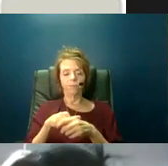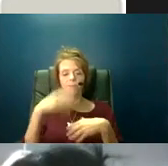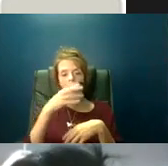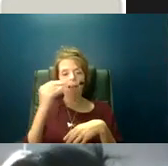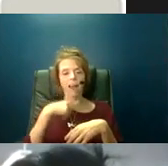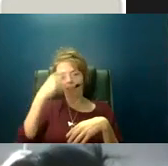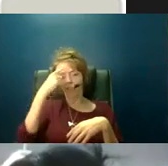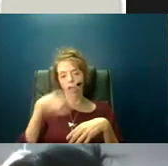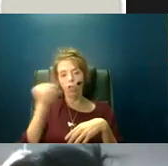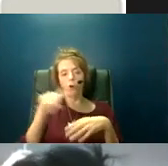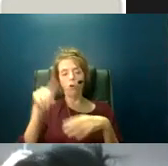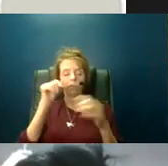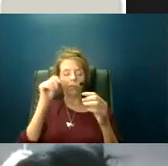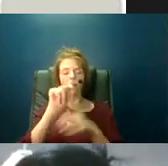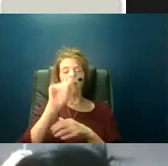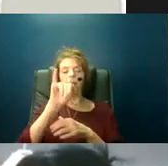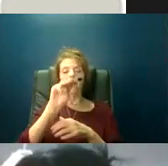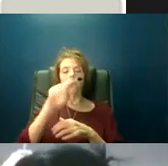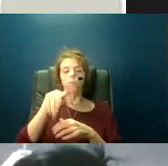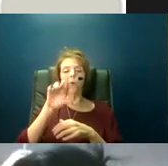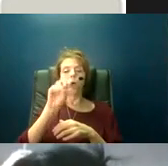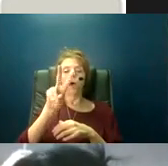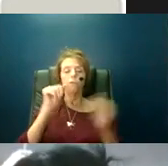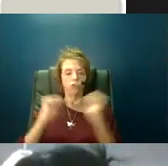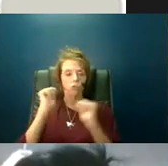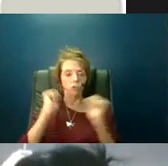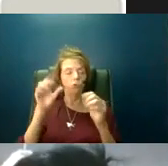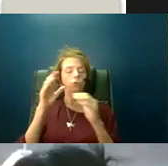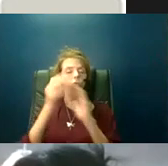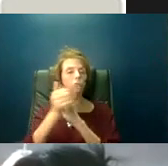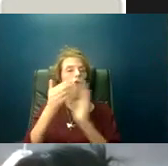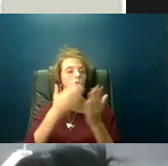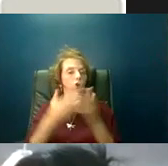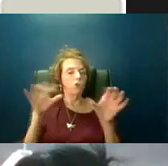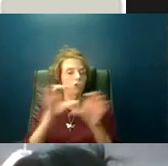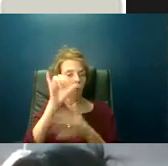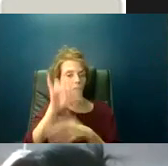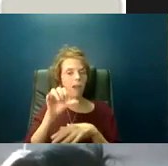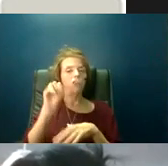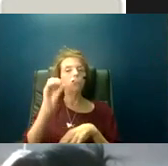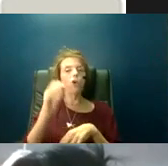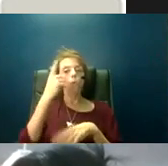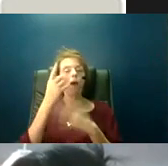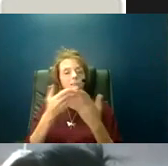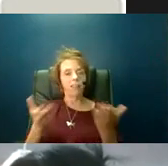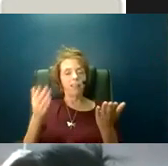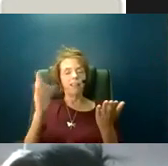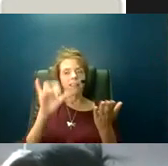improv tools are just great to do that. So one of the things that